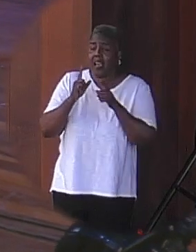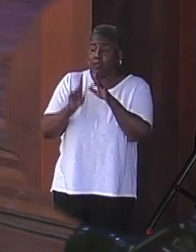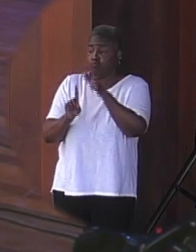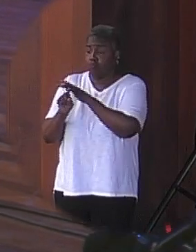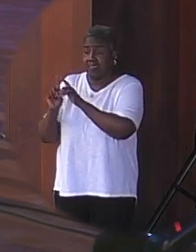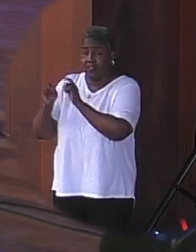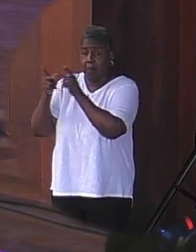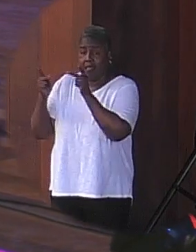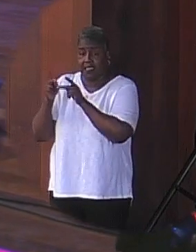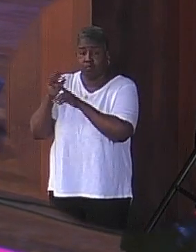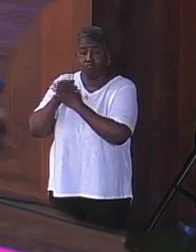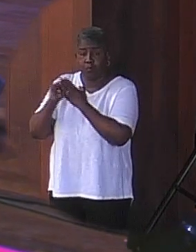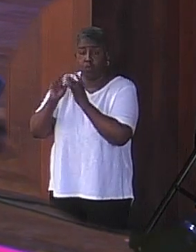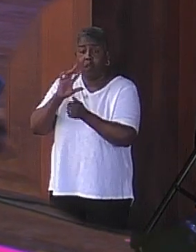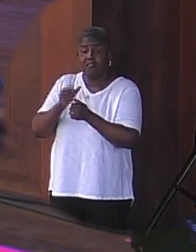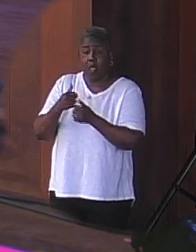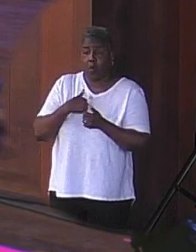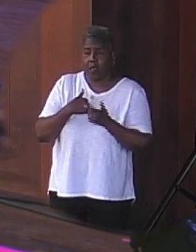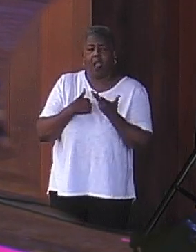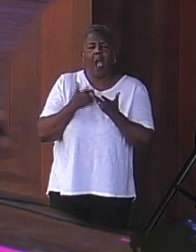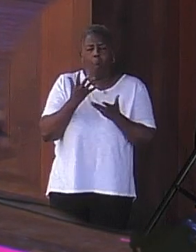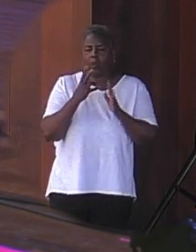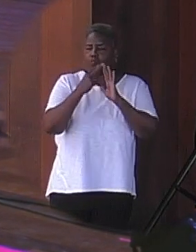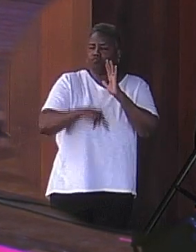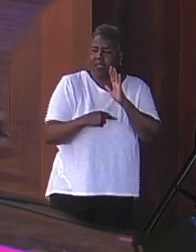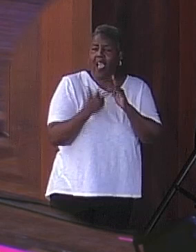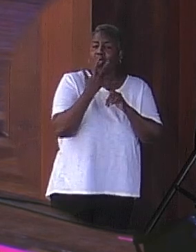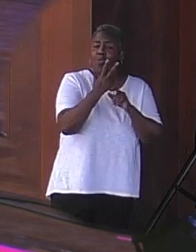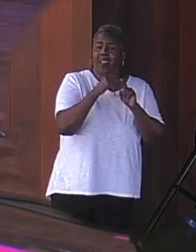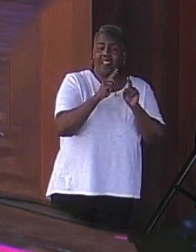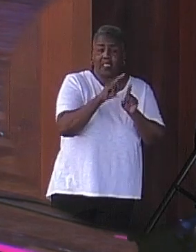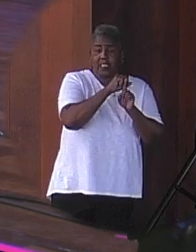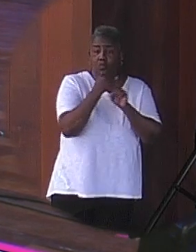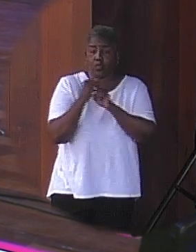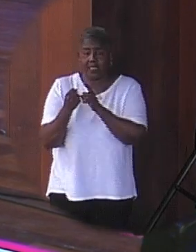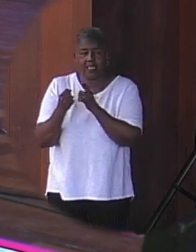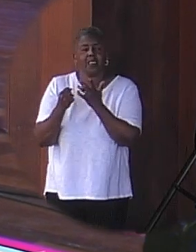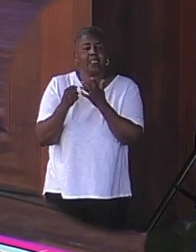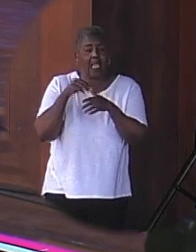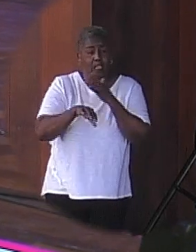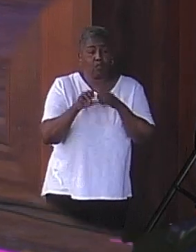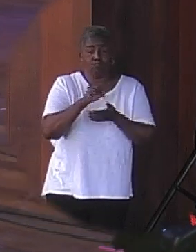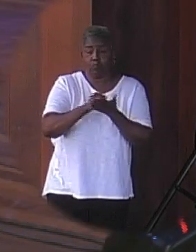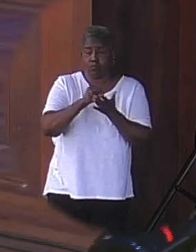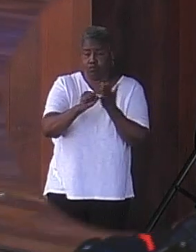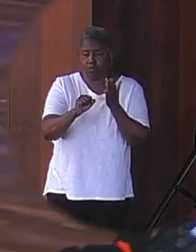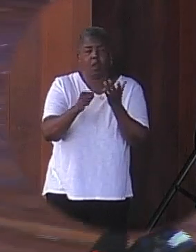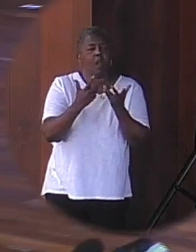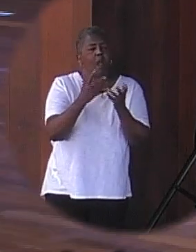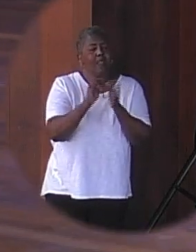Scripture. So that you can follow me, I want to take you into three different scenarios of Scripture